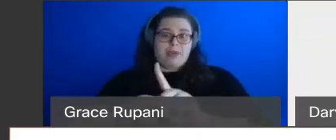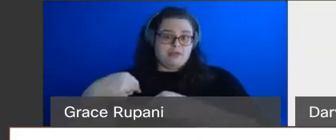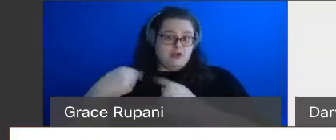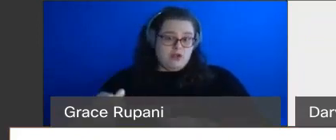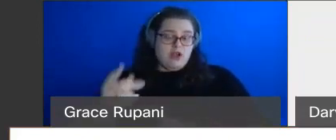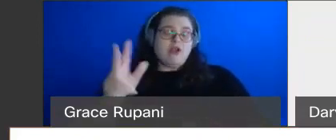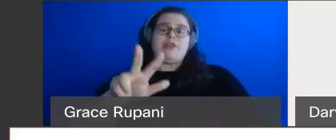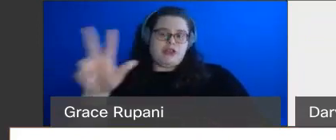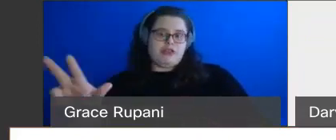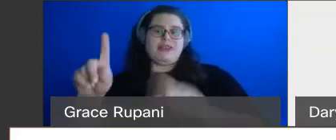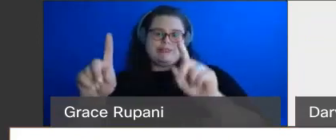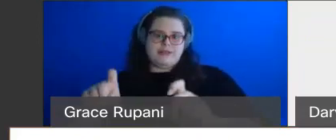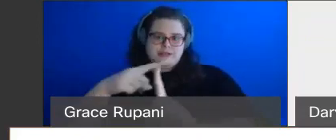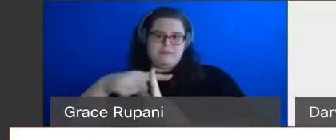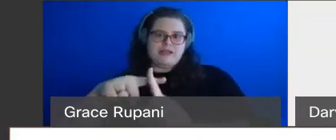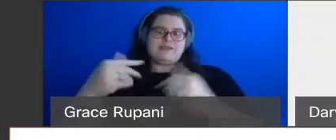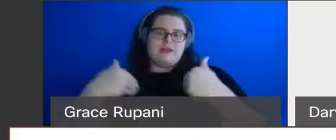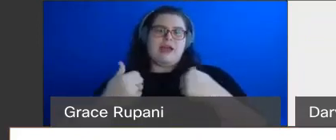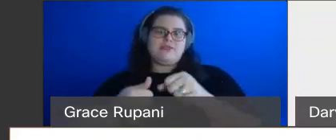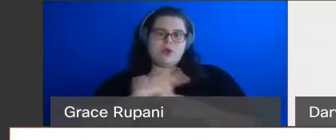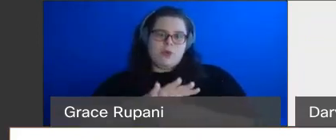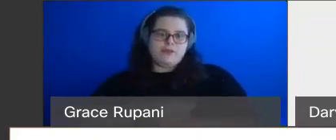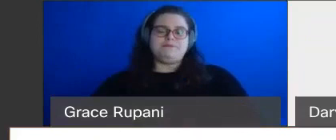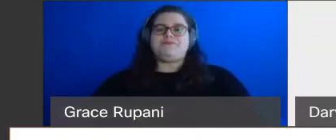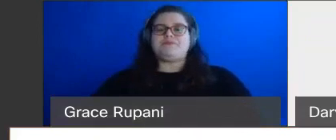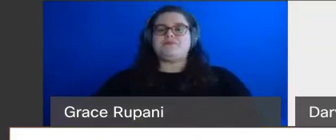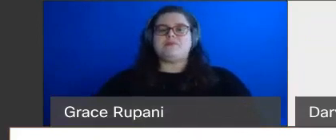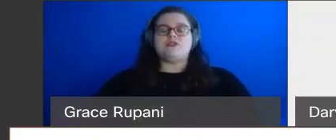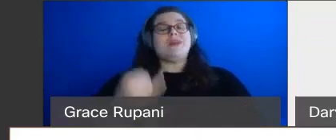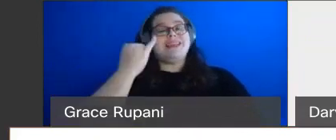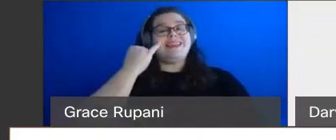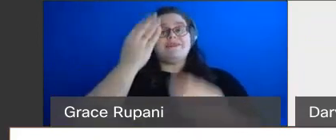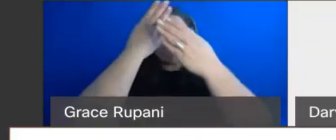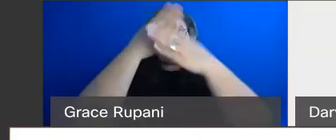So total by placement type,